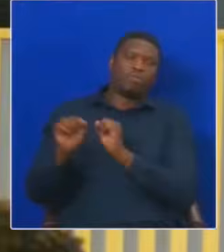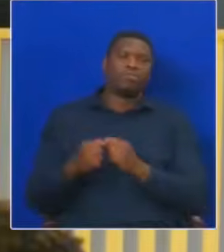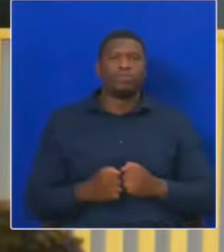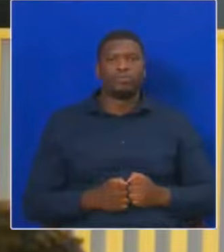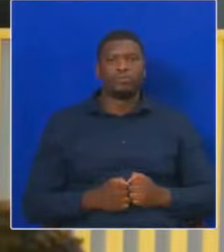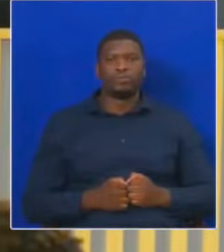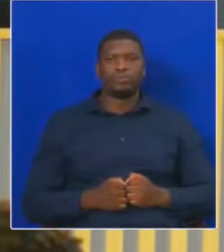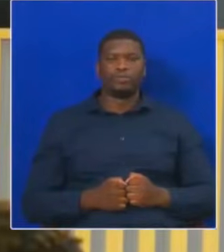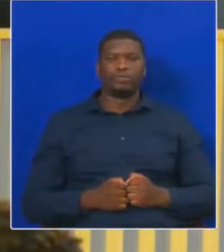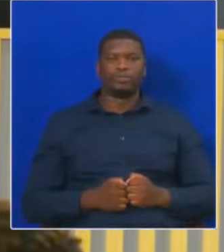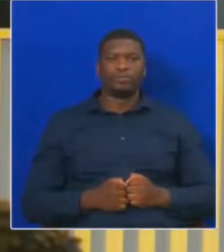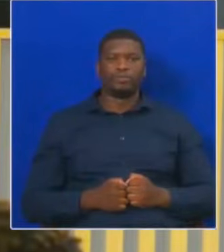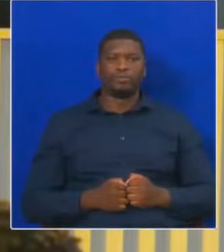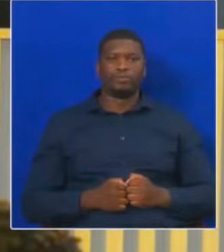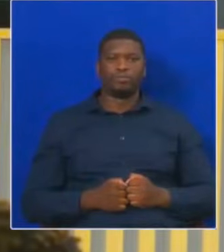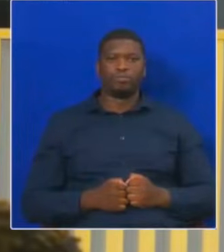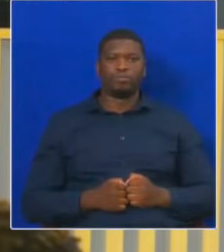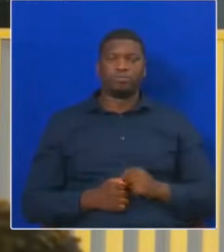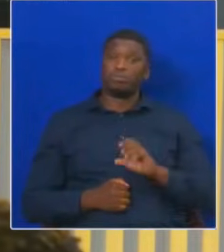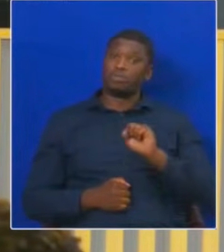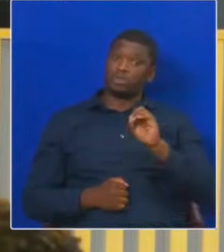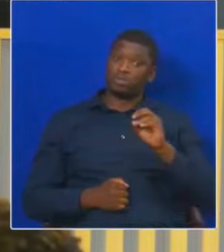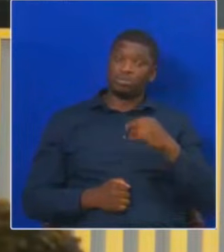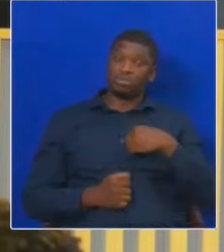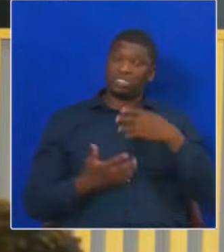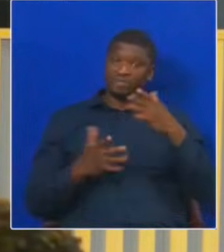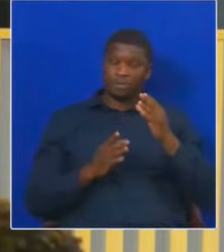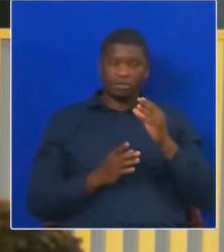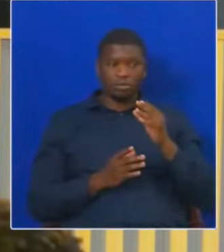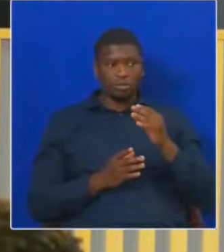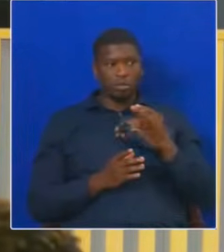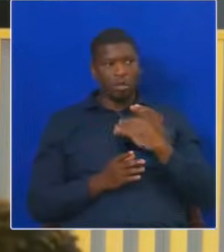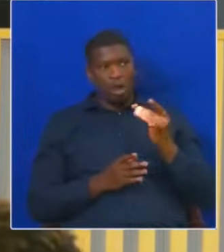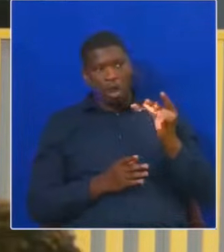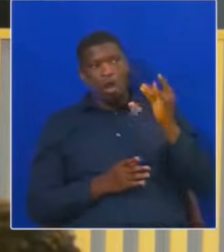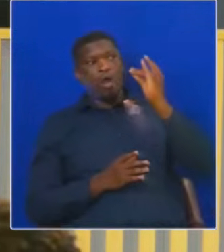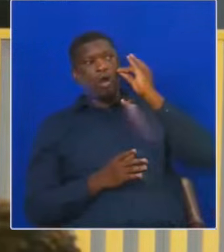So I also learned that indeed